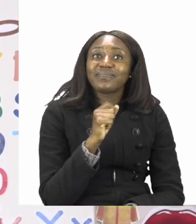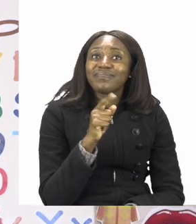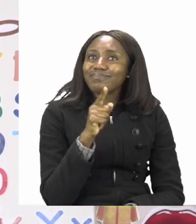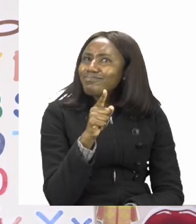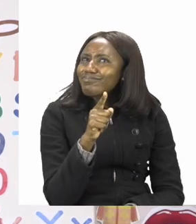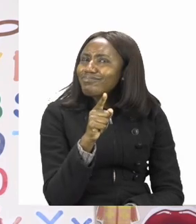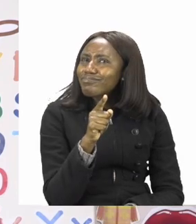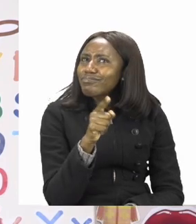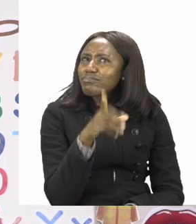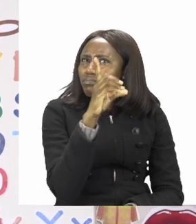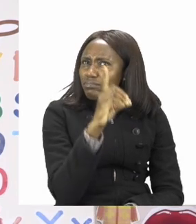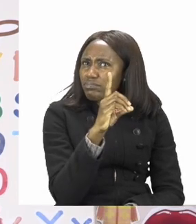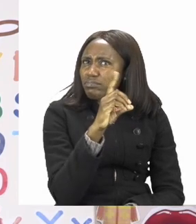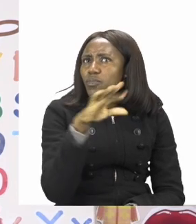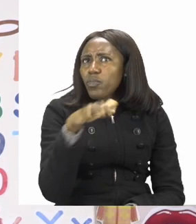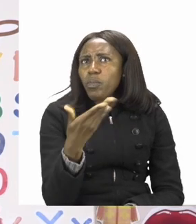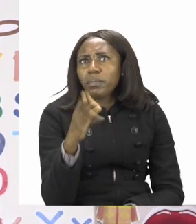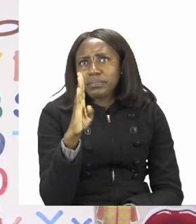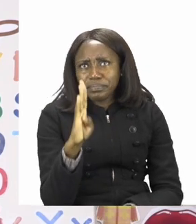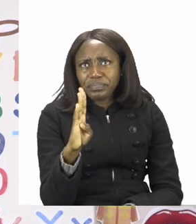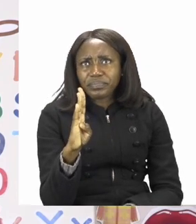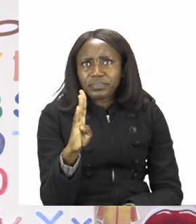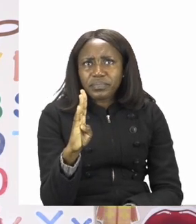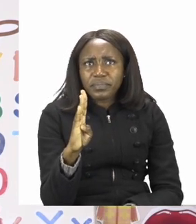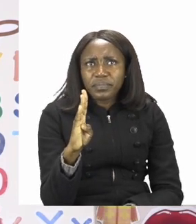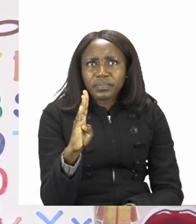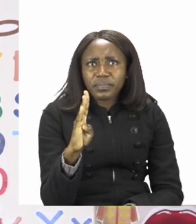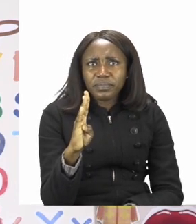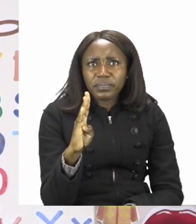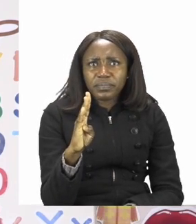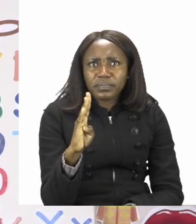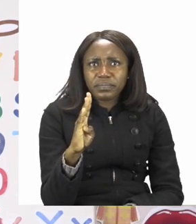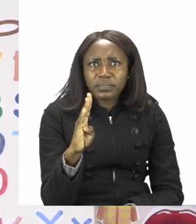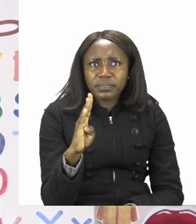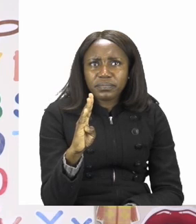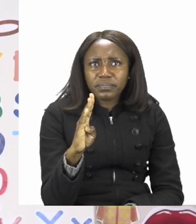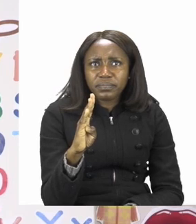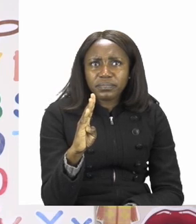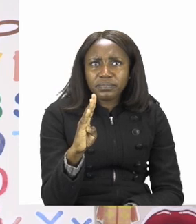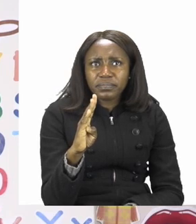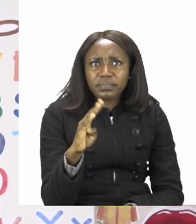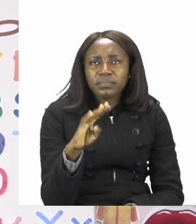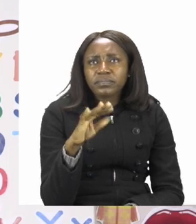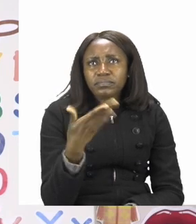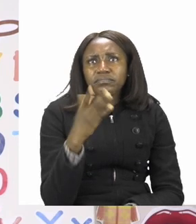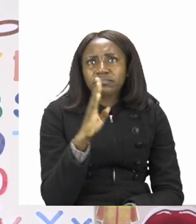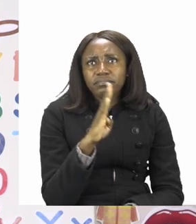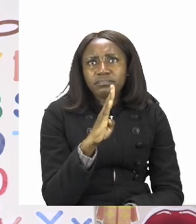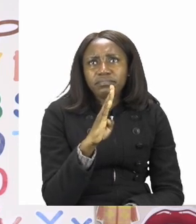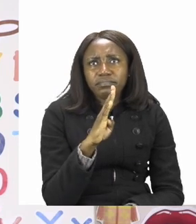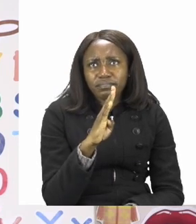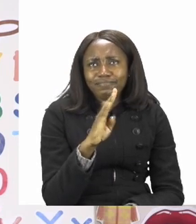Do we say the word Dell or